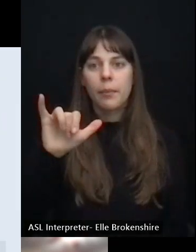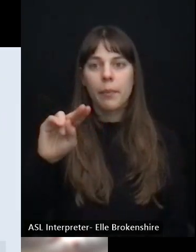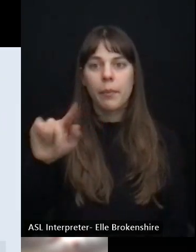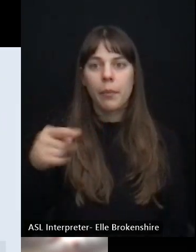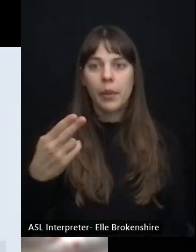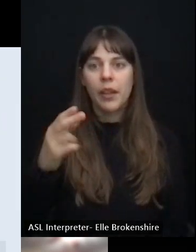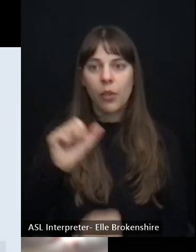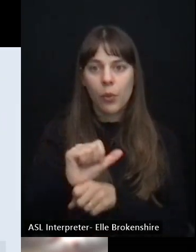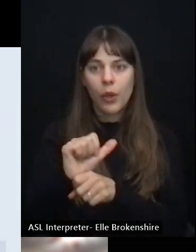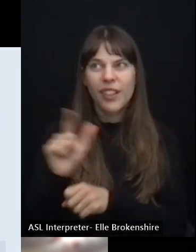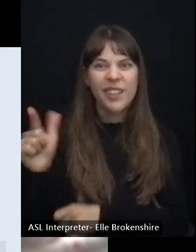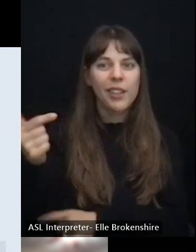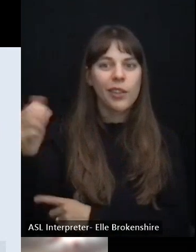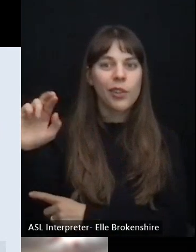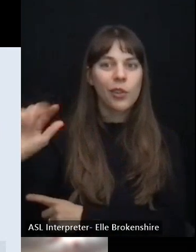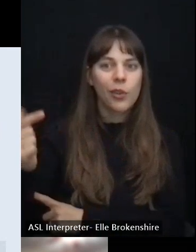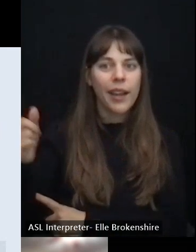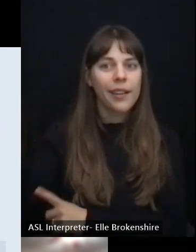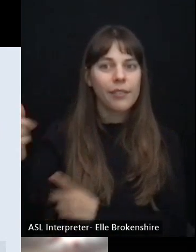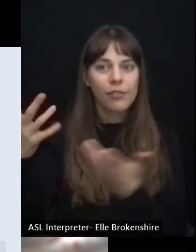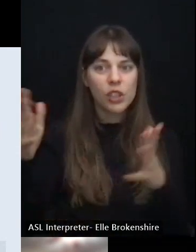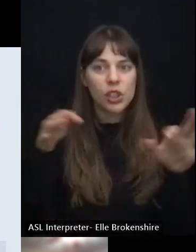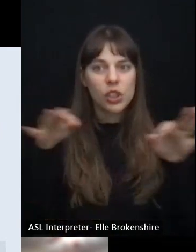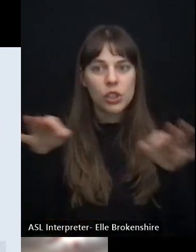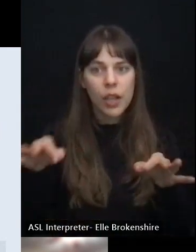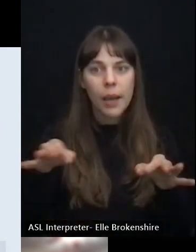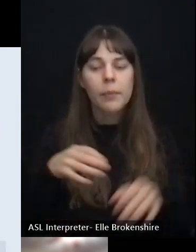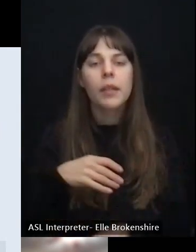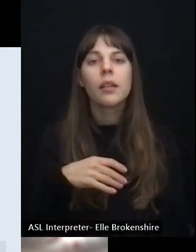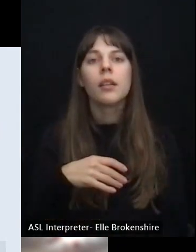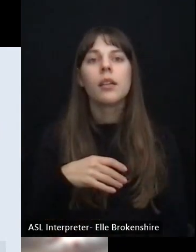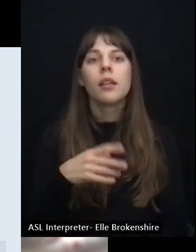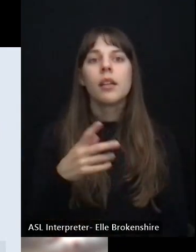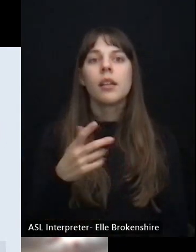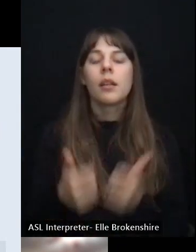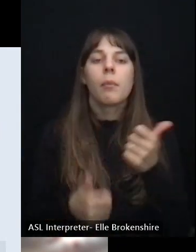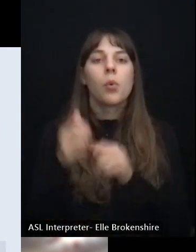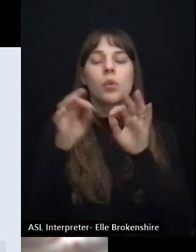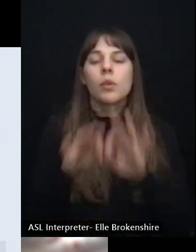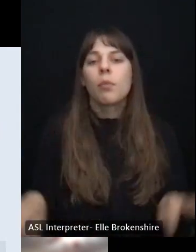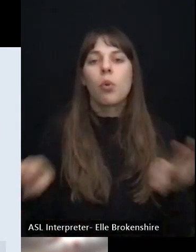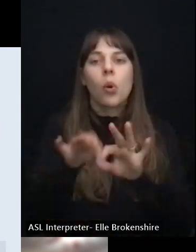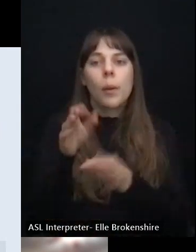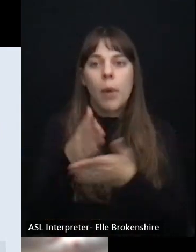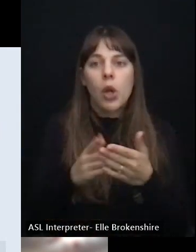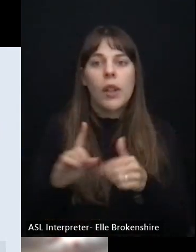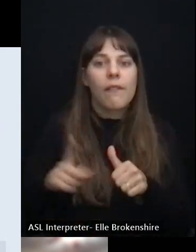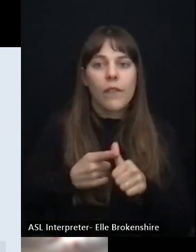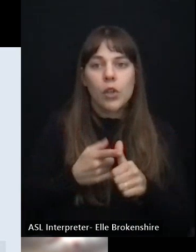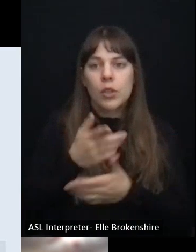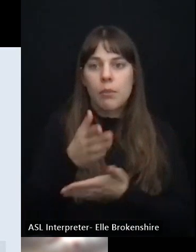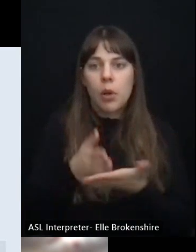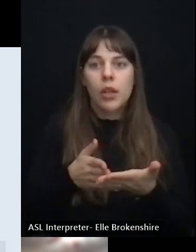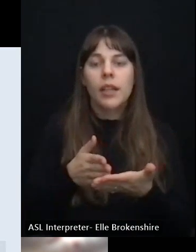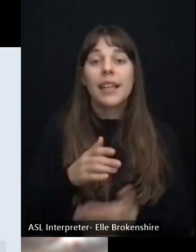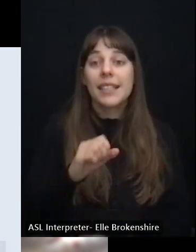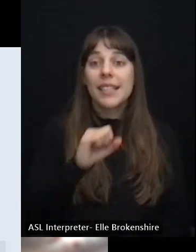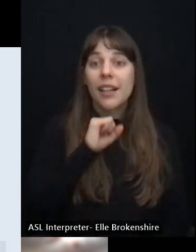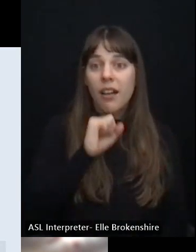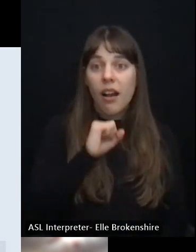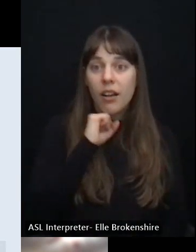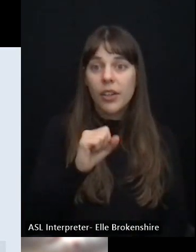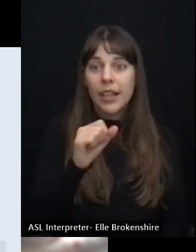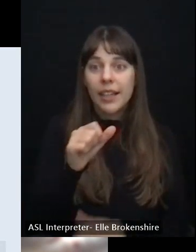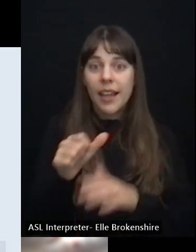well. The first part and the most critical part is the plinth or concrete that rests underneath the